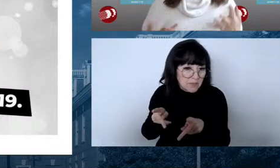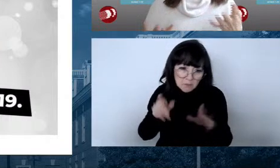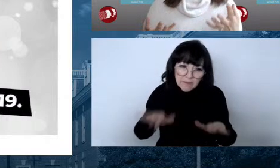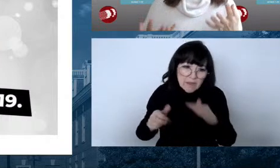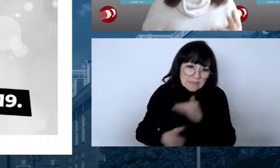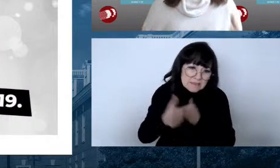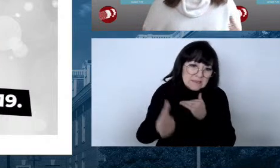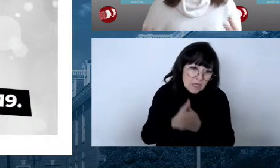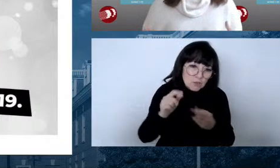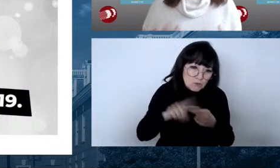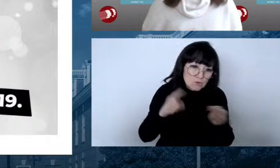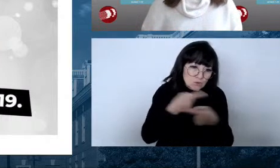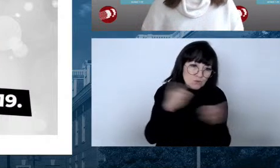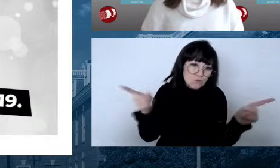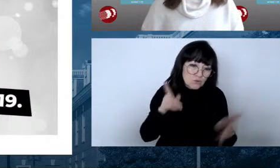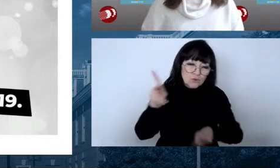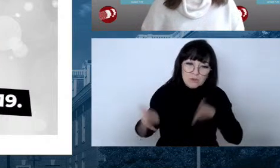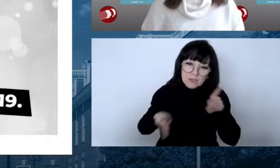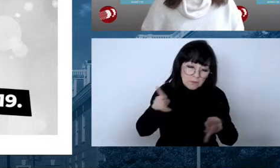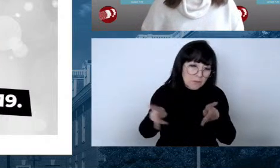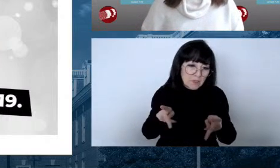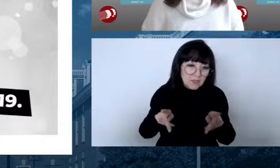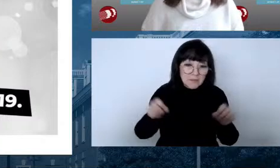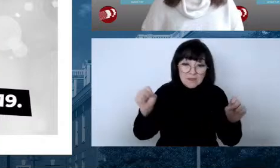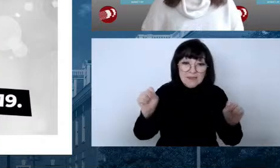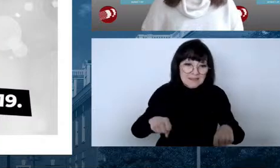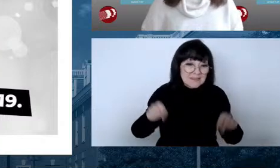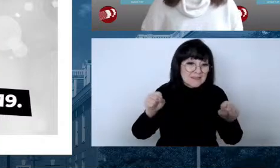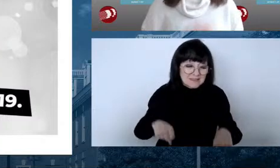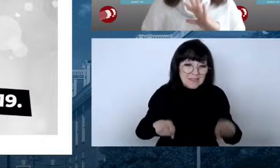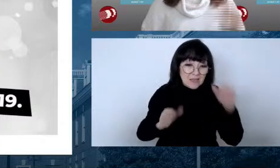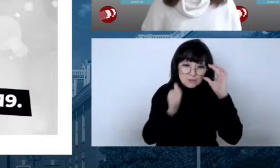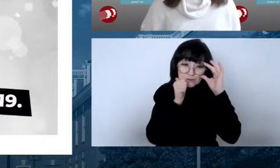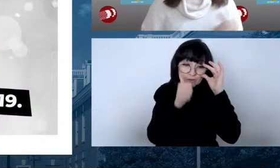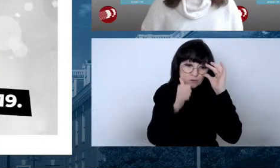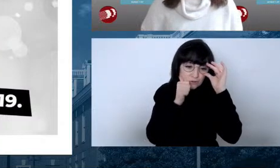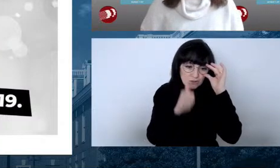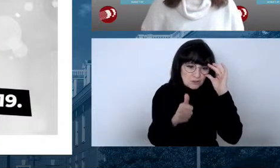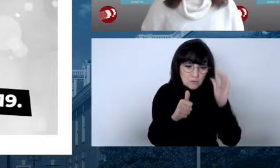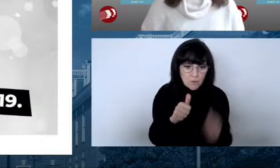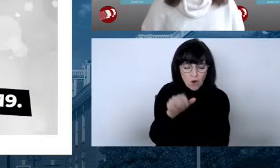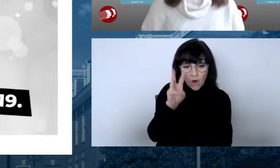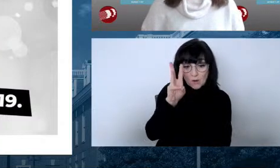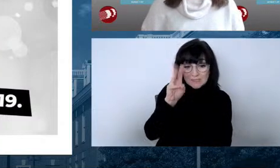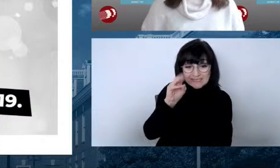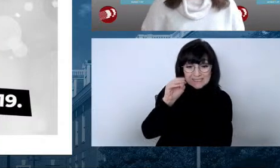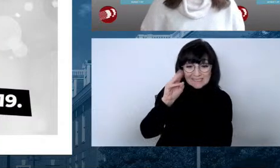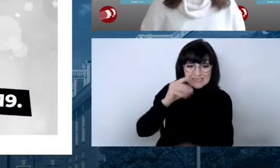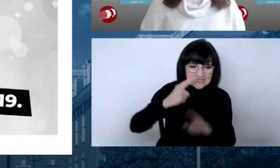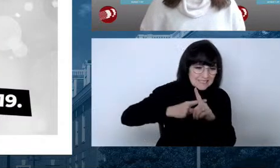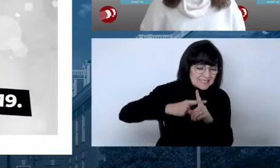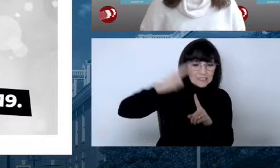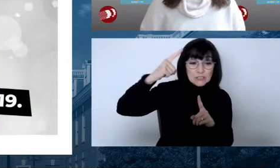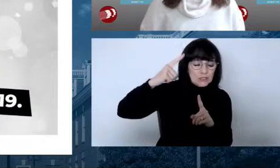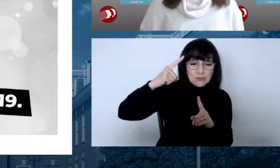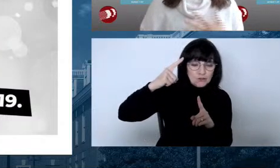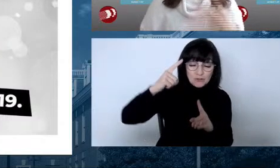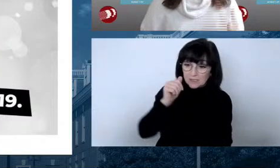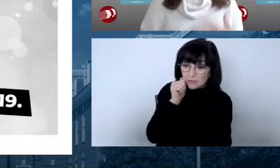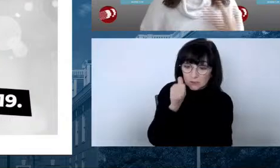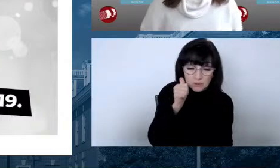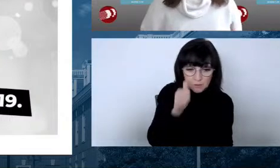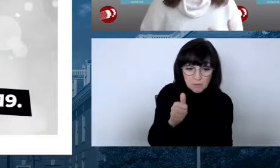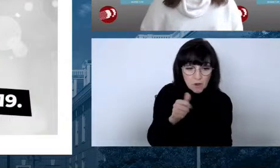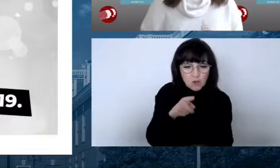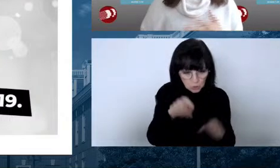wonderful opportunity to be creative. It's going to be 60 degrees tomorrow. That's a whole other conversation on why that is, but you can